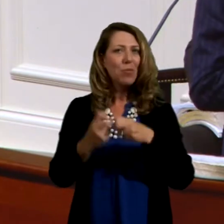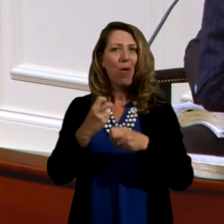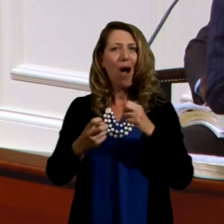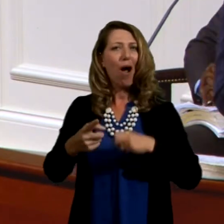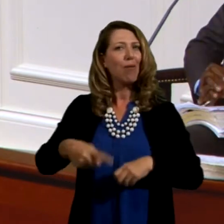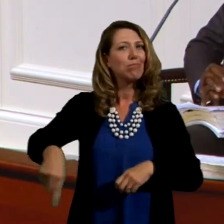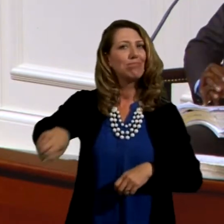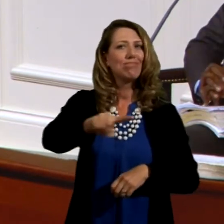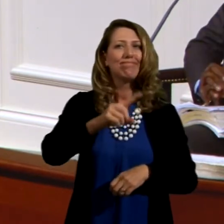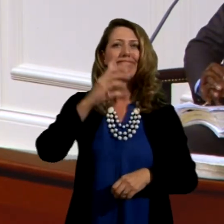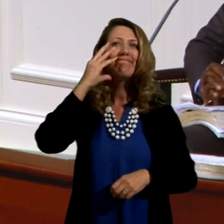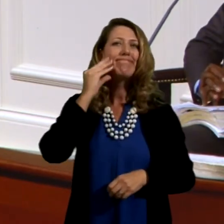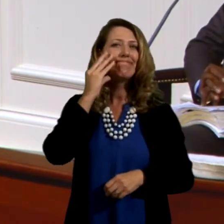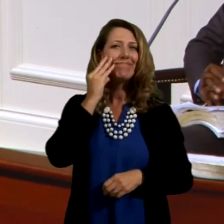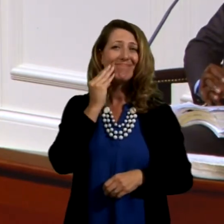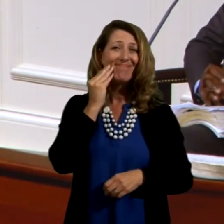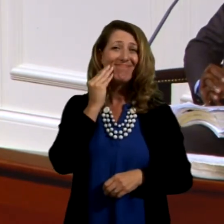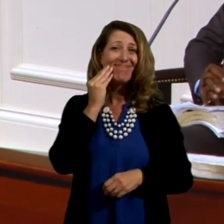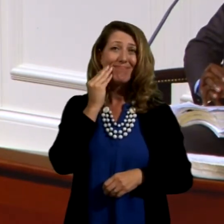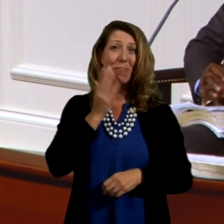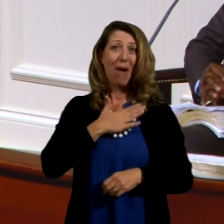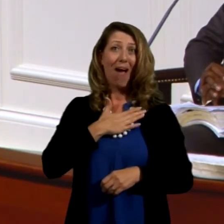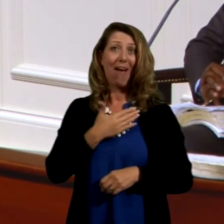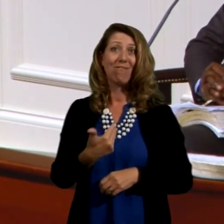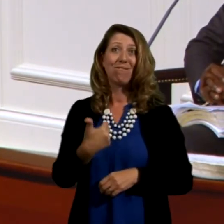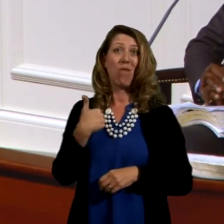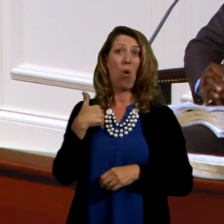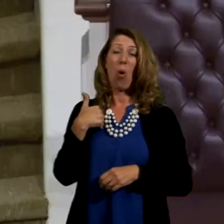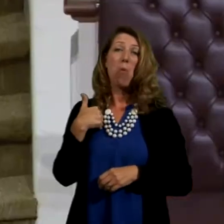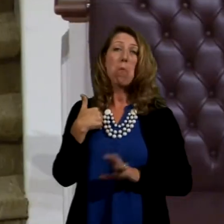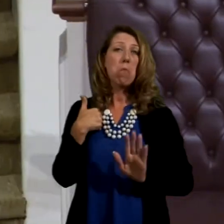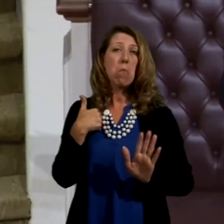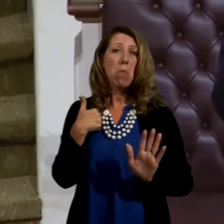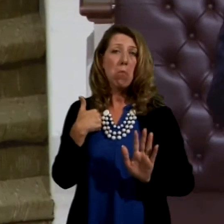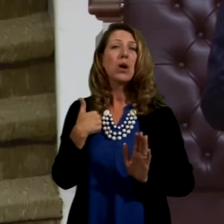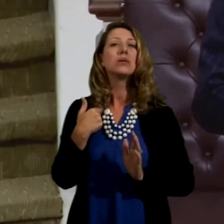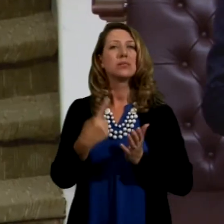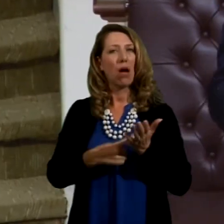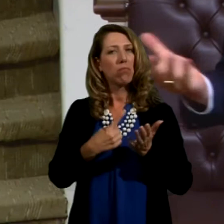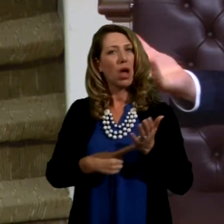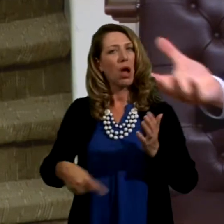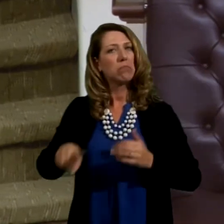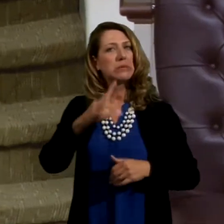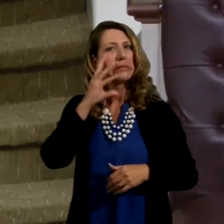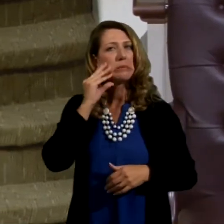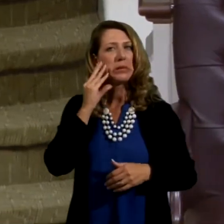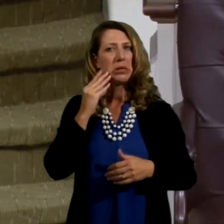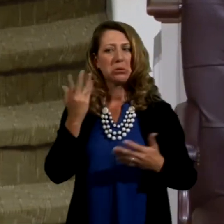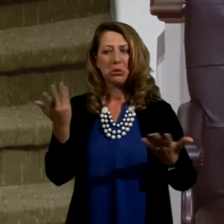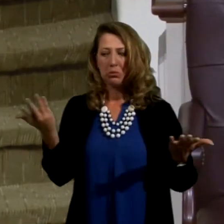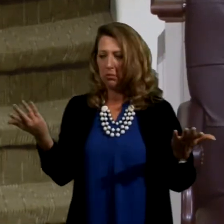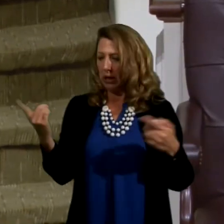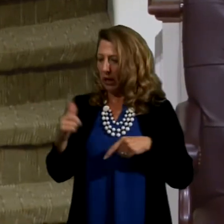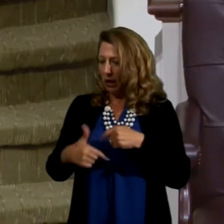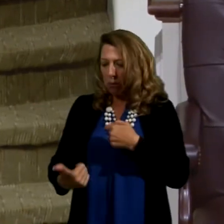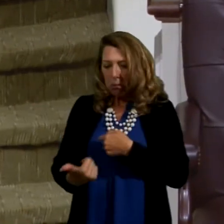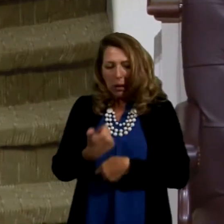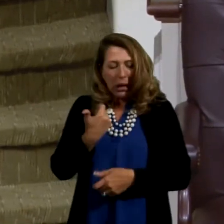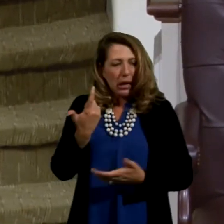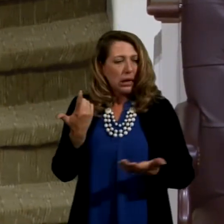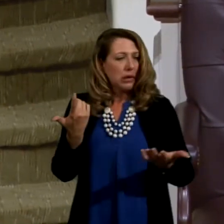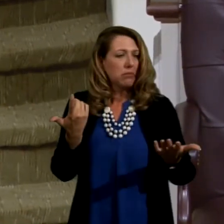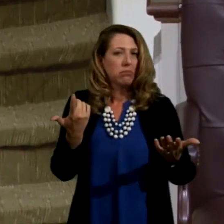go through is really our fault. There are some storms that you go through that's nothing you can blame. You can't blame